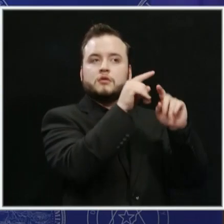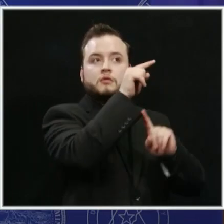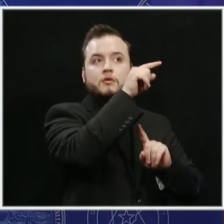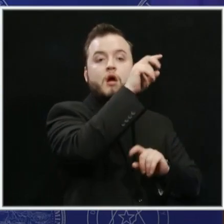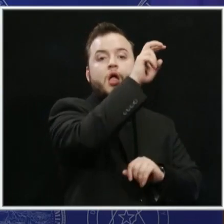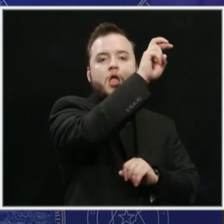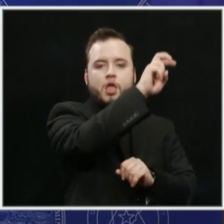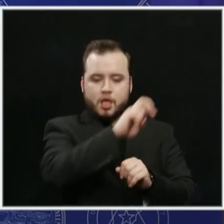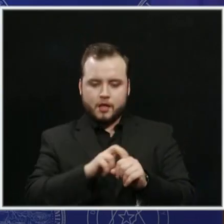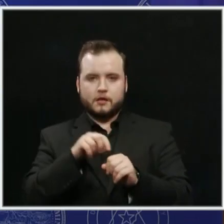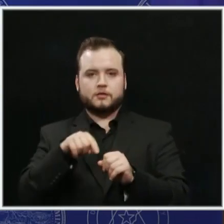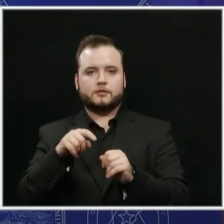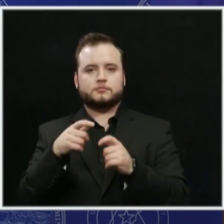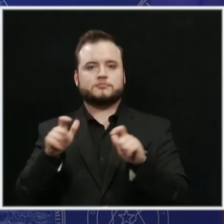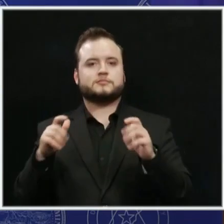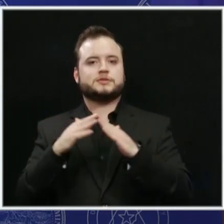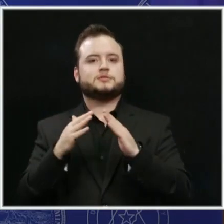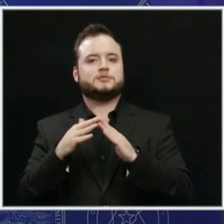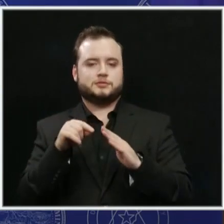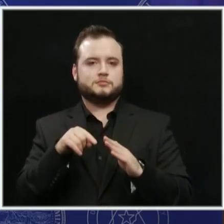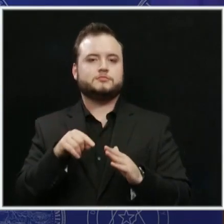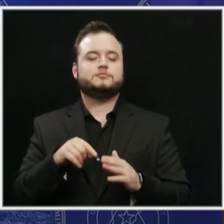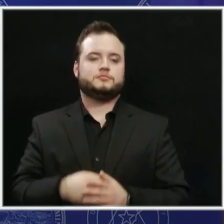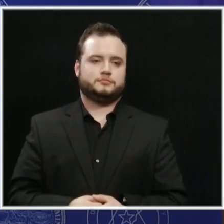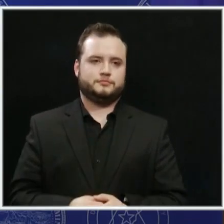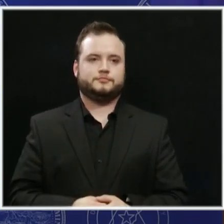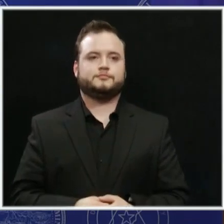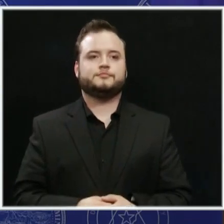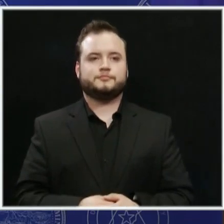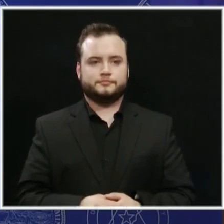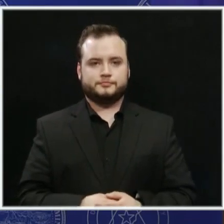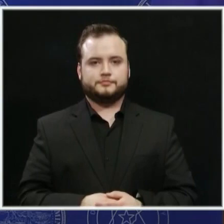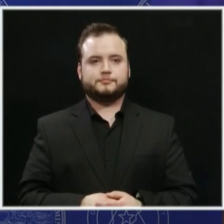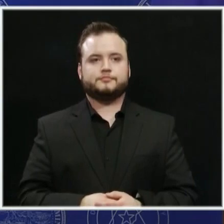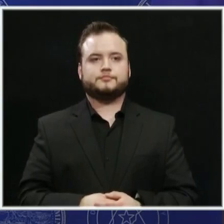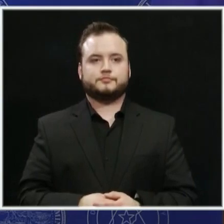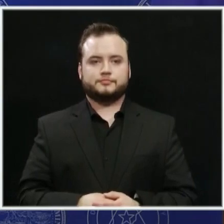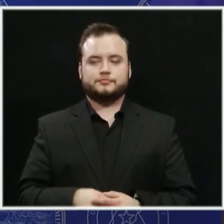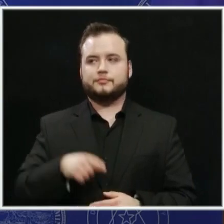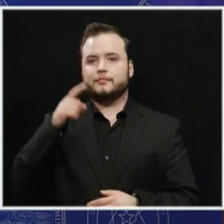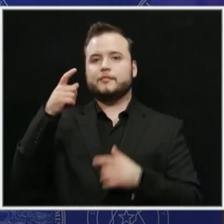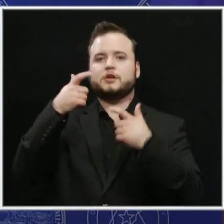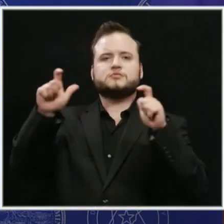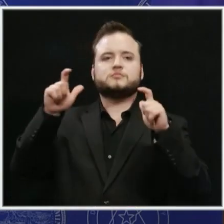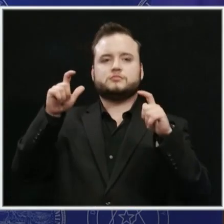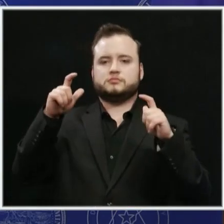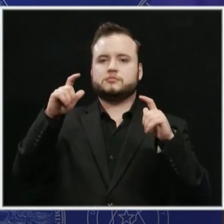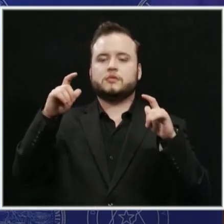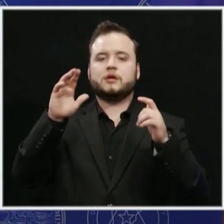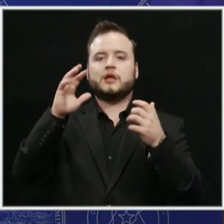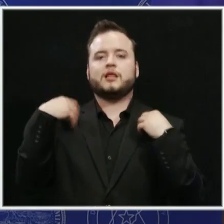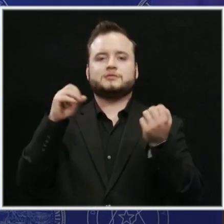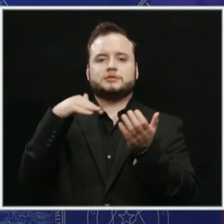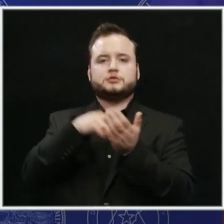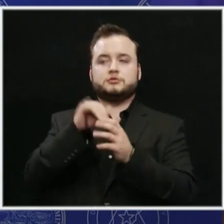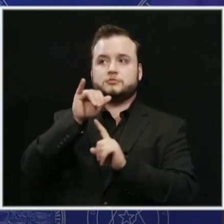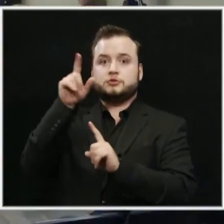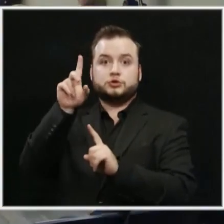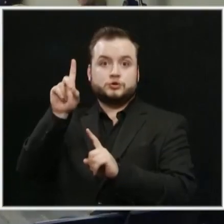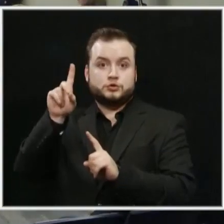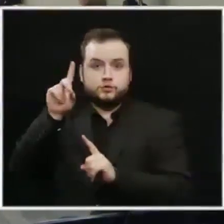revolves around our major health system centers in Duluth and St. Cloud and Fargo and Sioux Falls and the metro area and